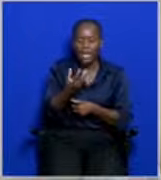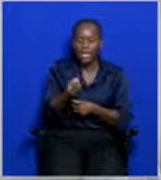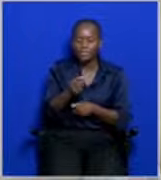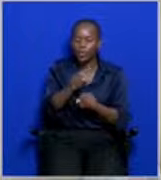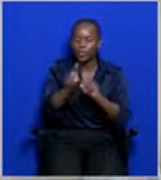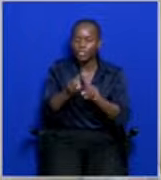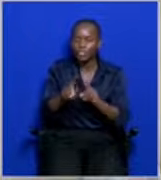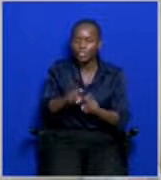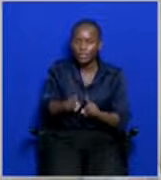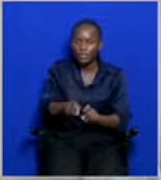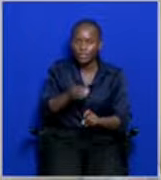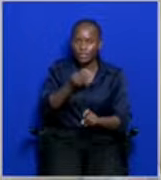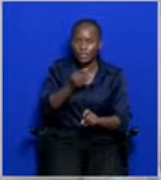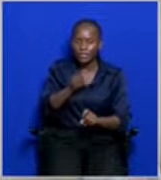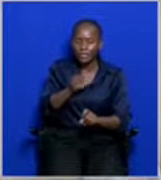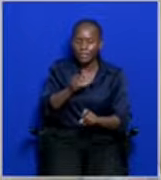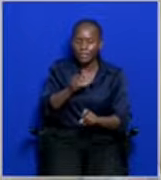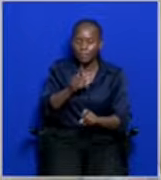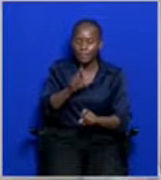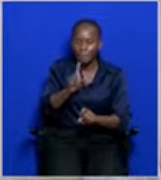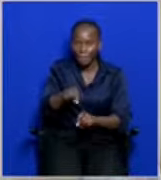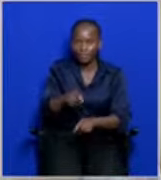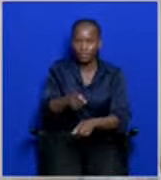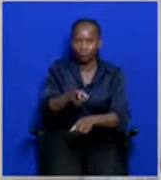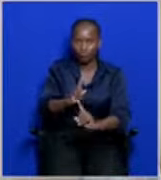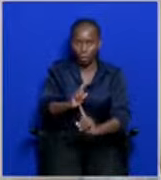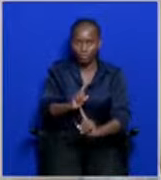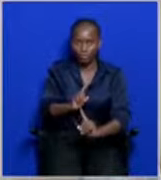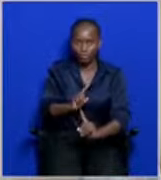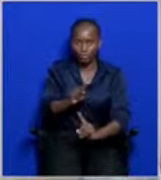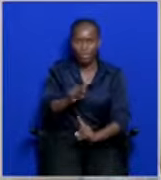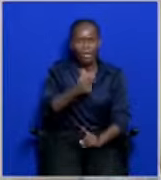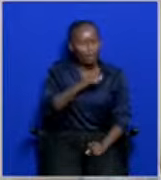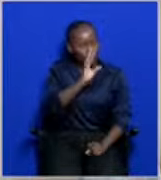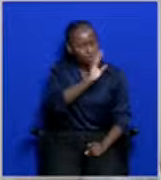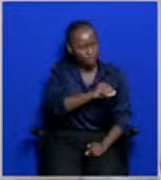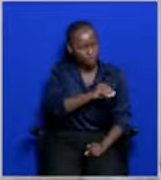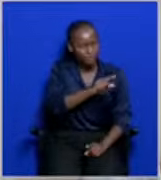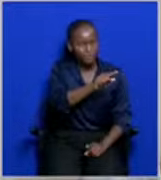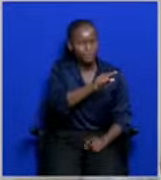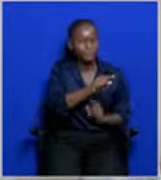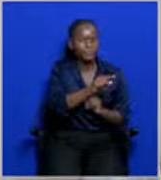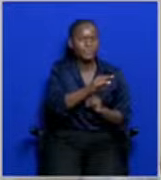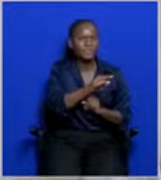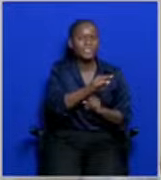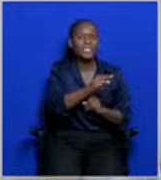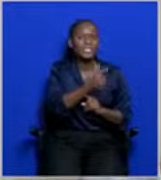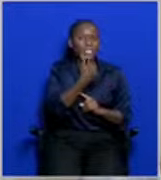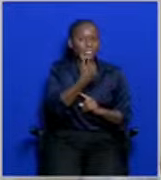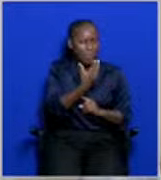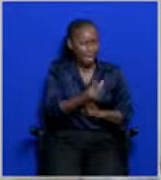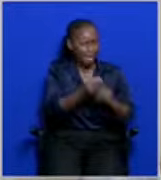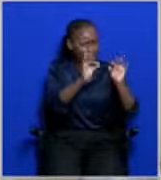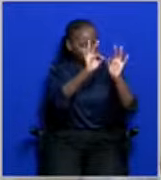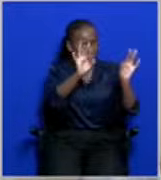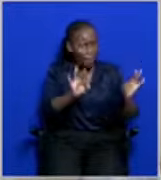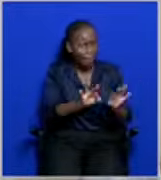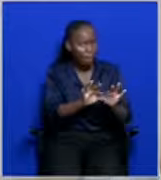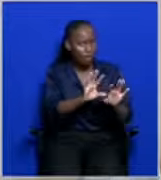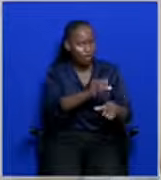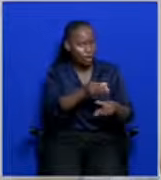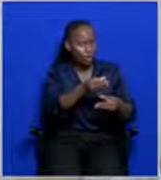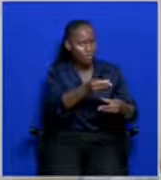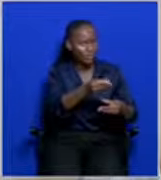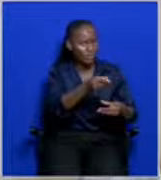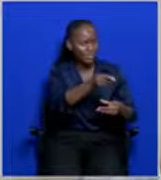there a document that prescribes how a duty on, duty off report by a commander should be and